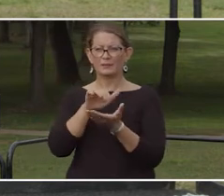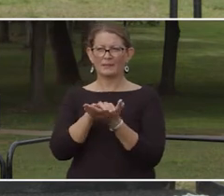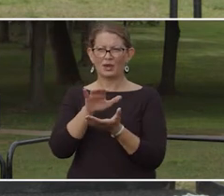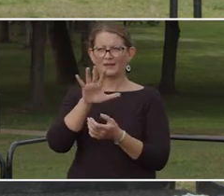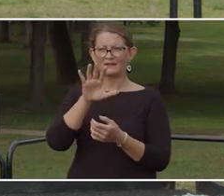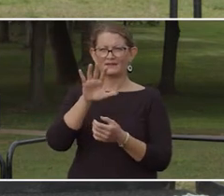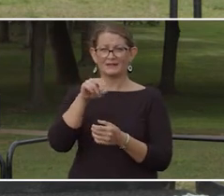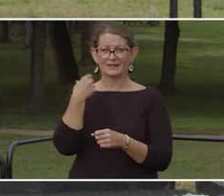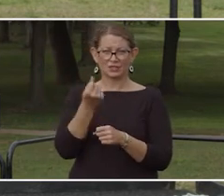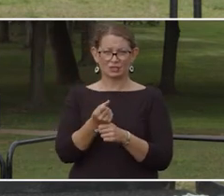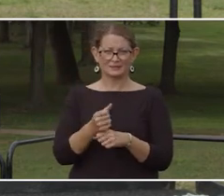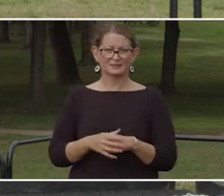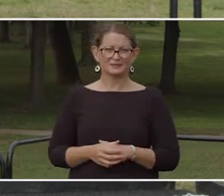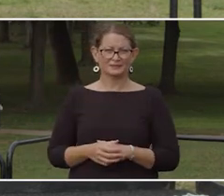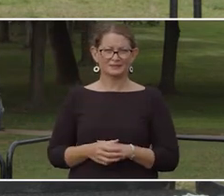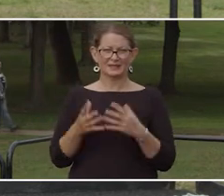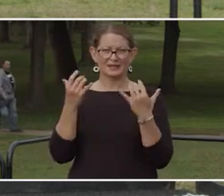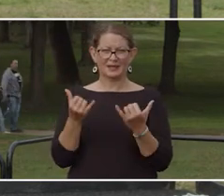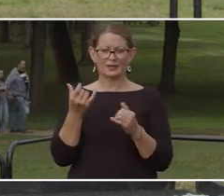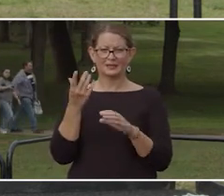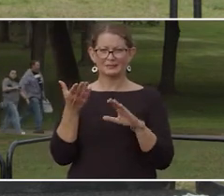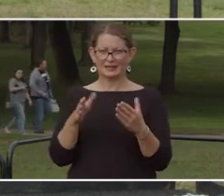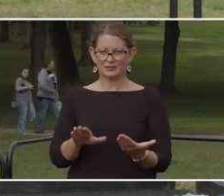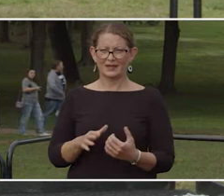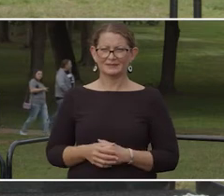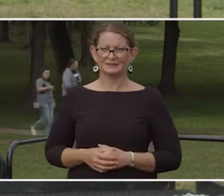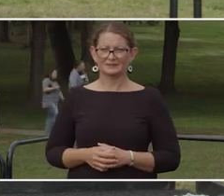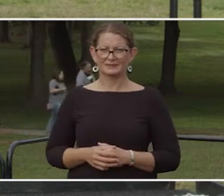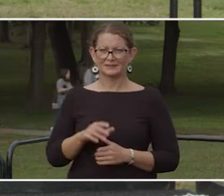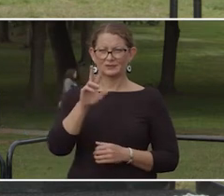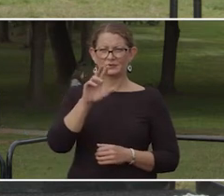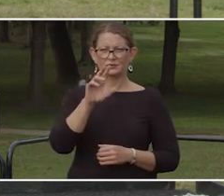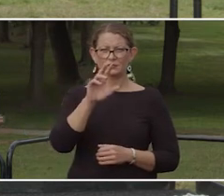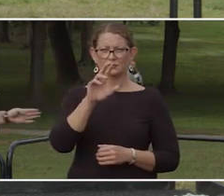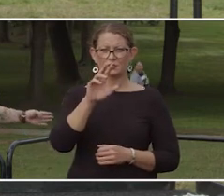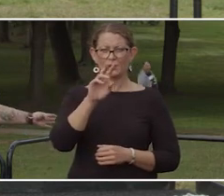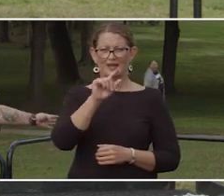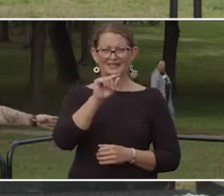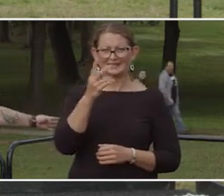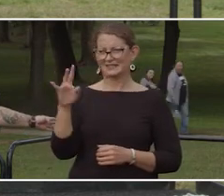50 years whenever he passed away in 2017.